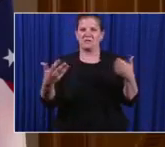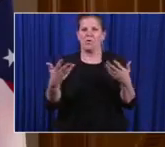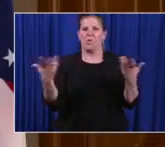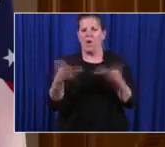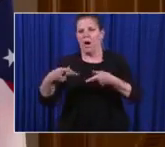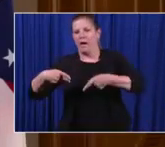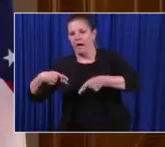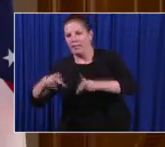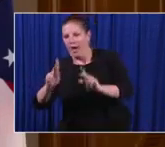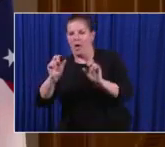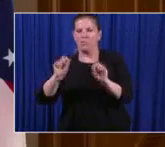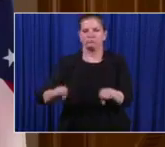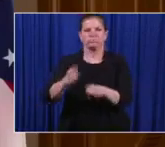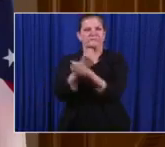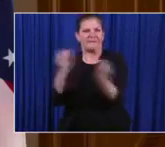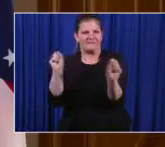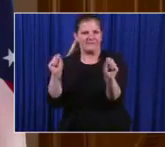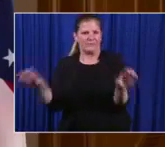to do.